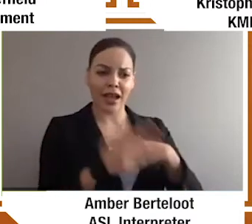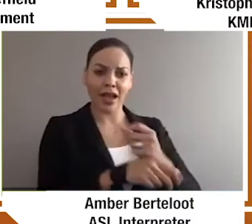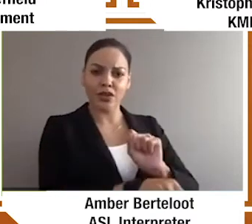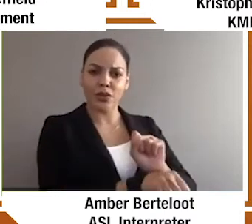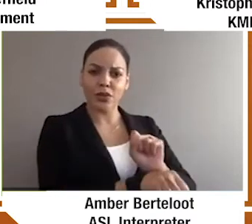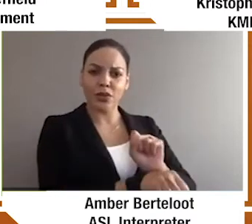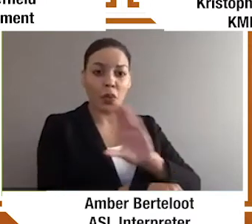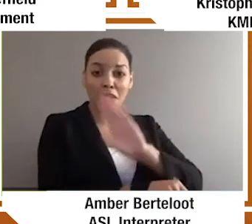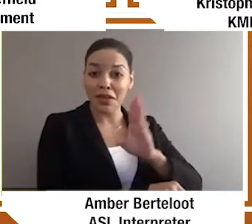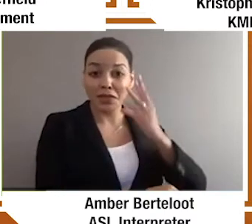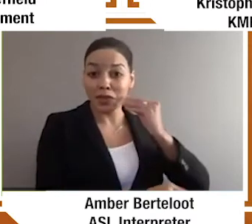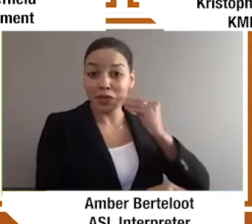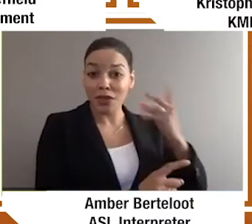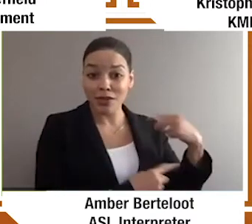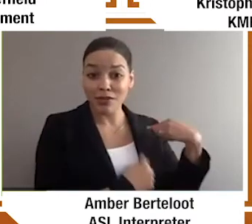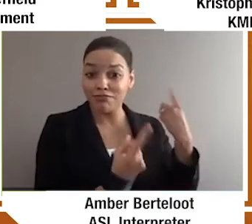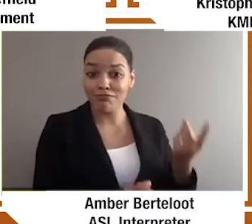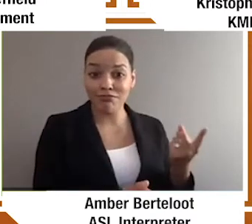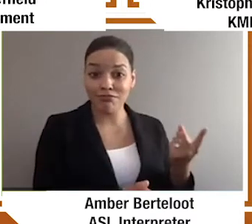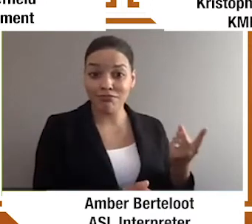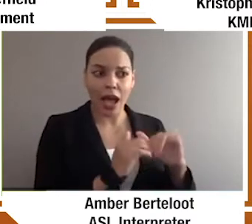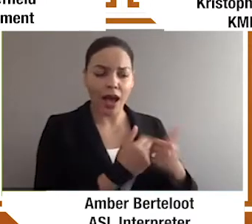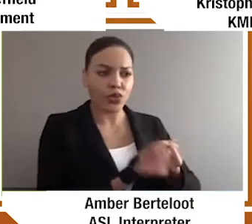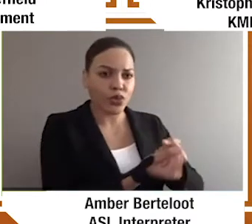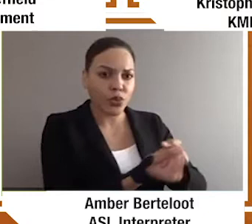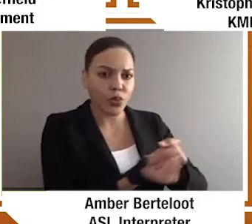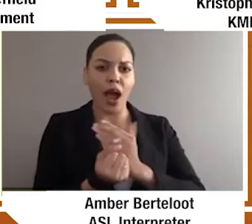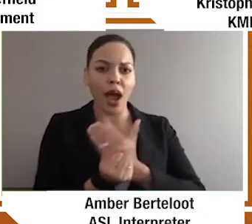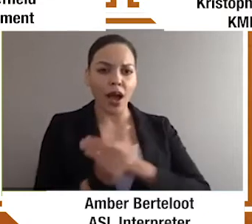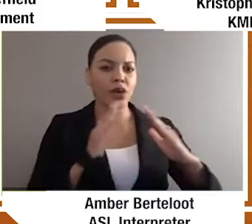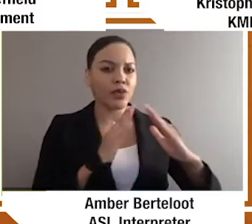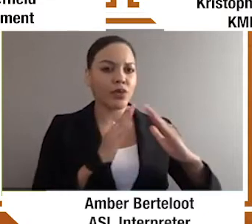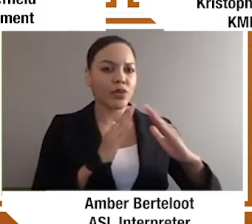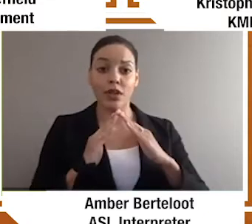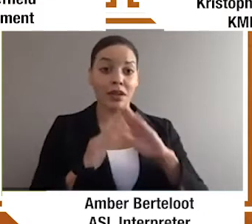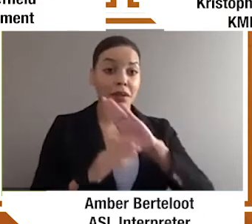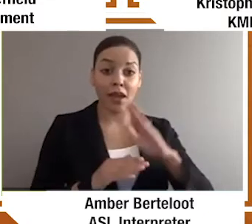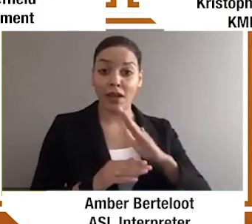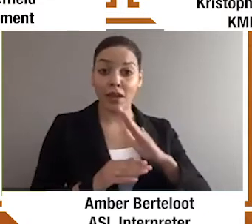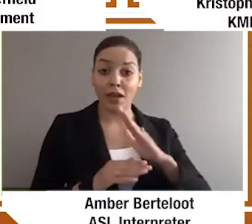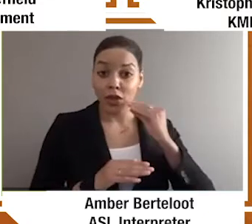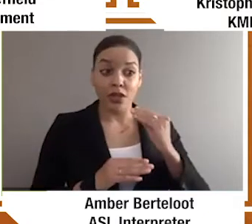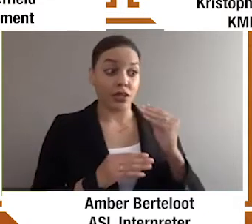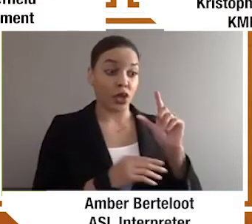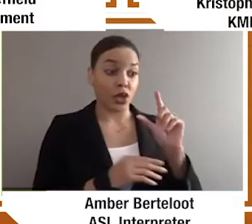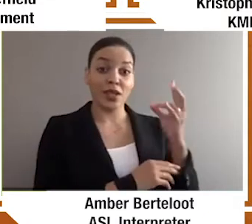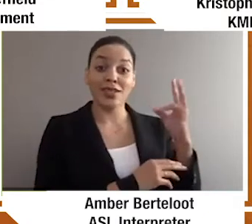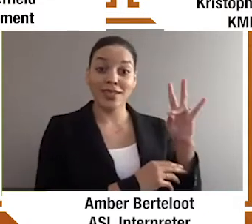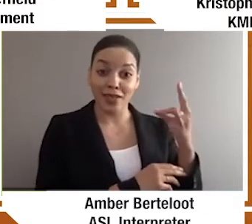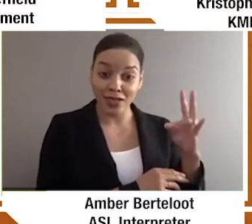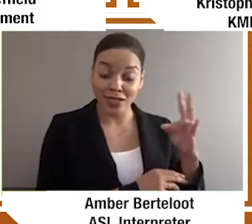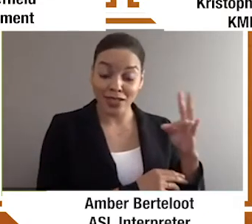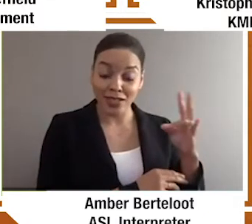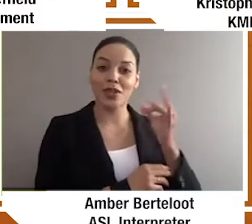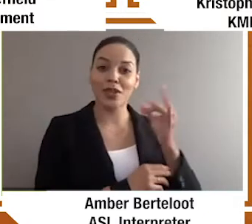is needed in servicing our own community. So in 2017, 2018, we got on the road and we